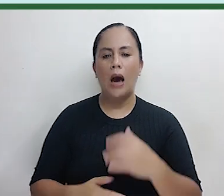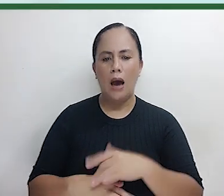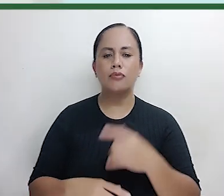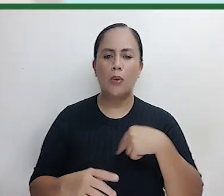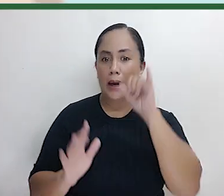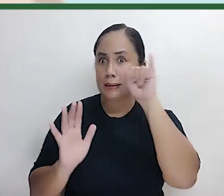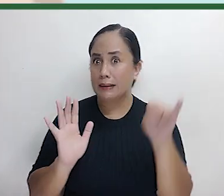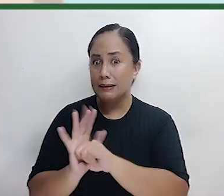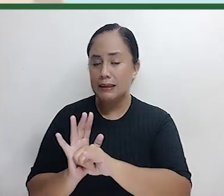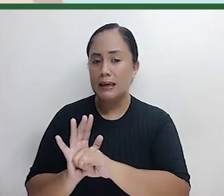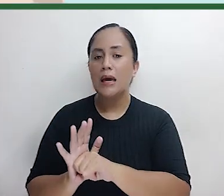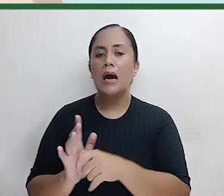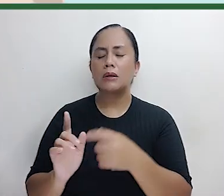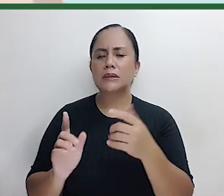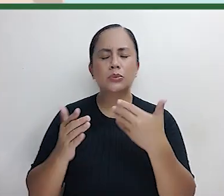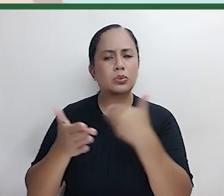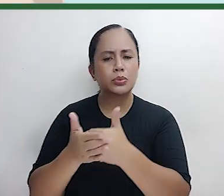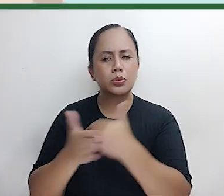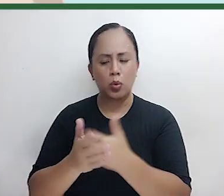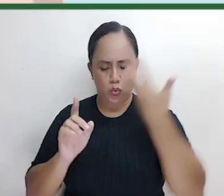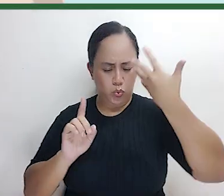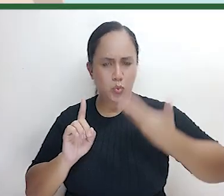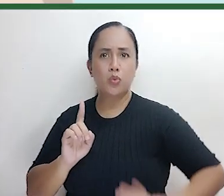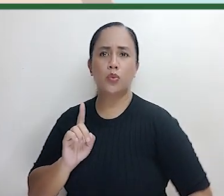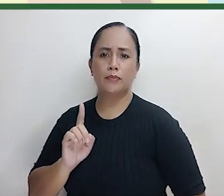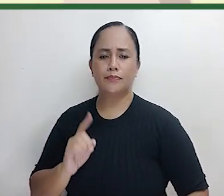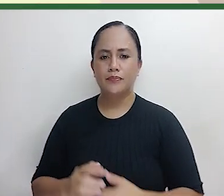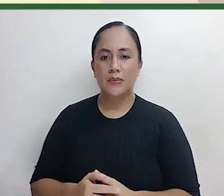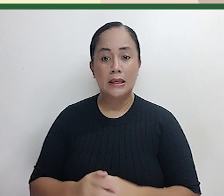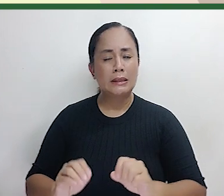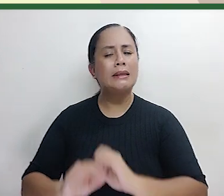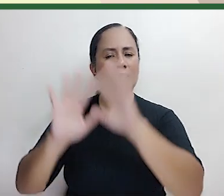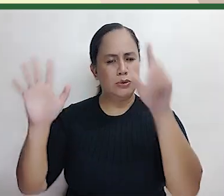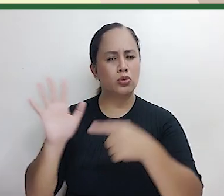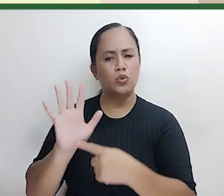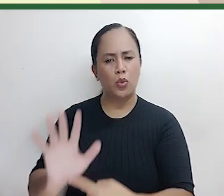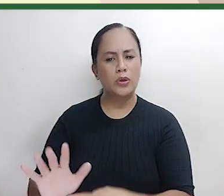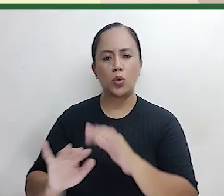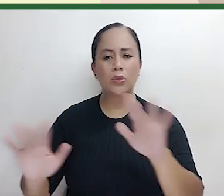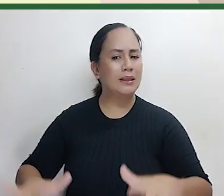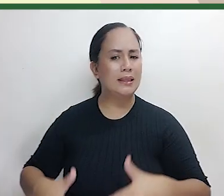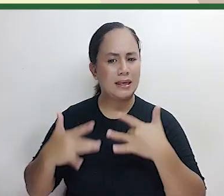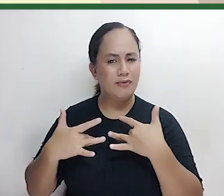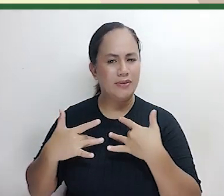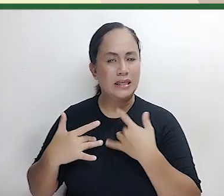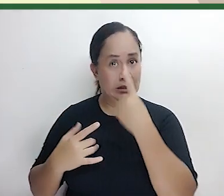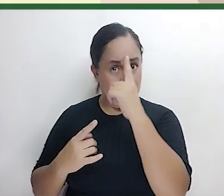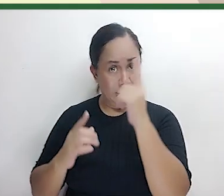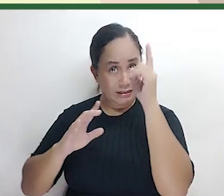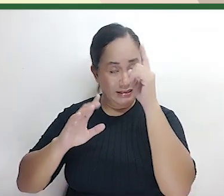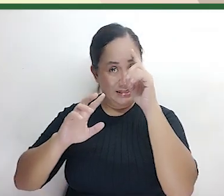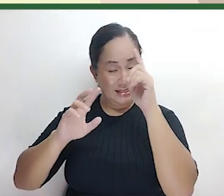We touched on our identities as they are close to who we are. Clearly, it shows that we don't